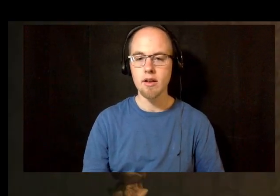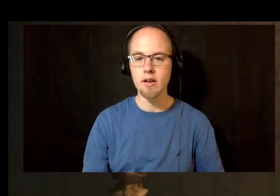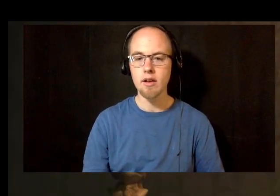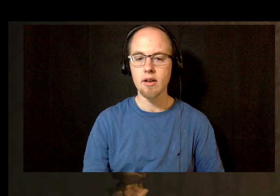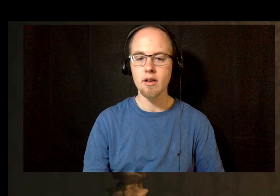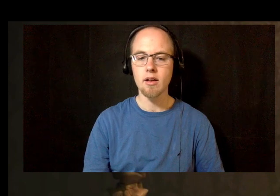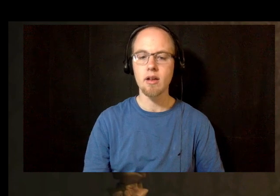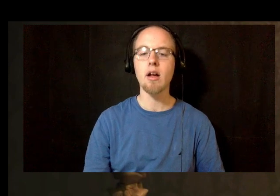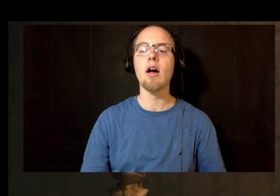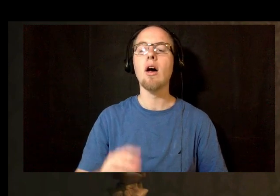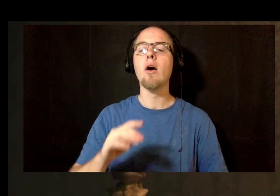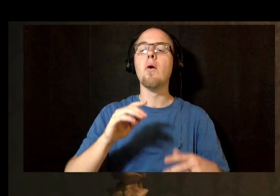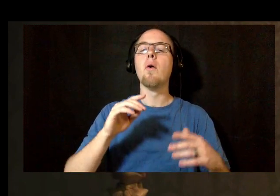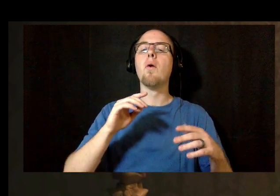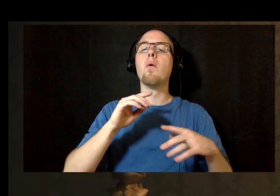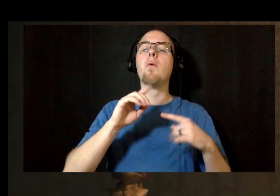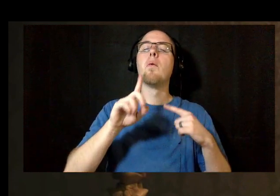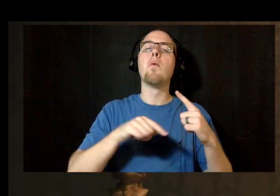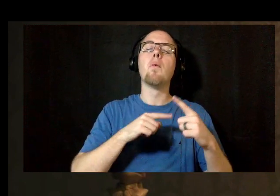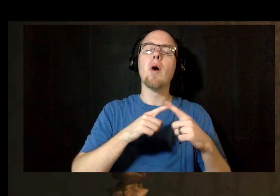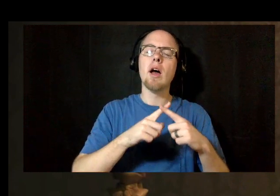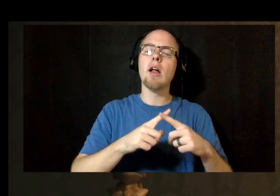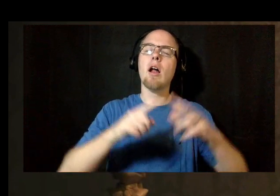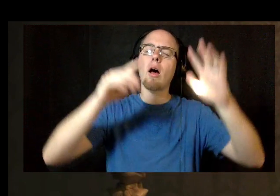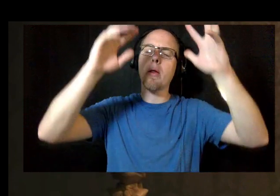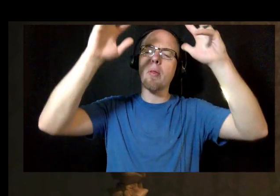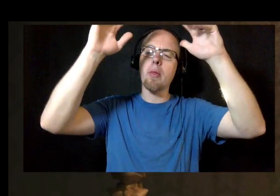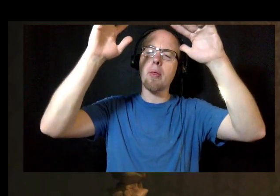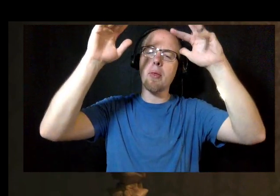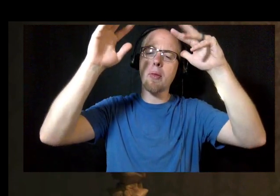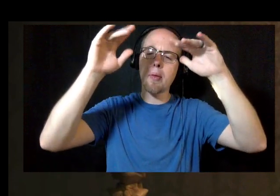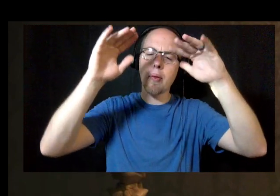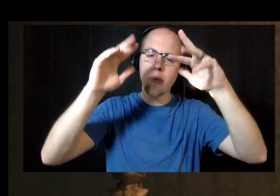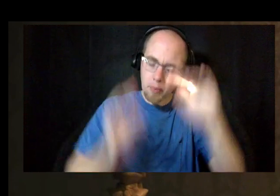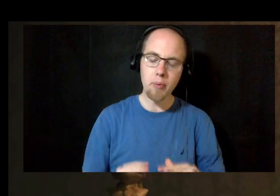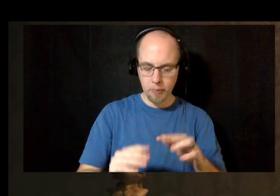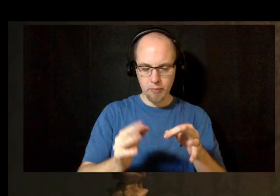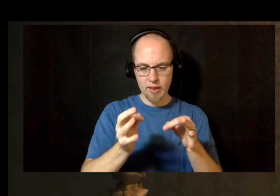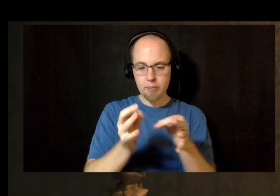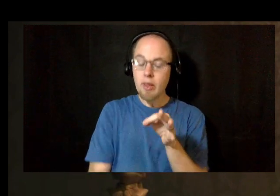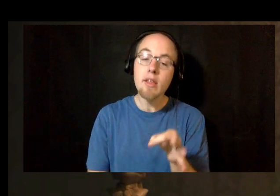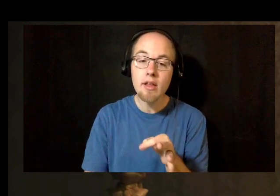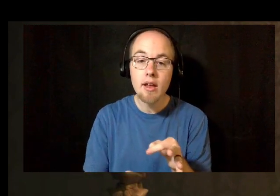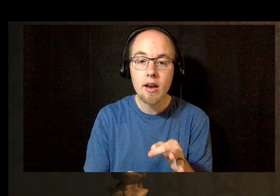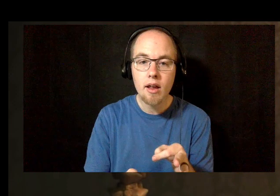And when reduced to that level of crisp simplicity,